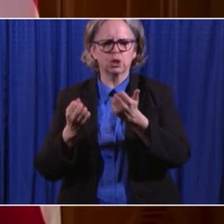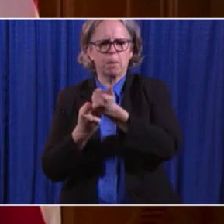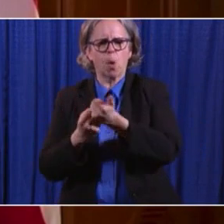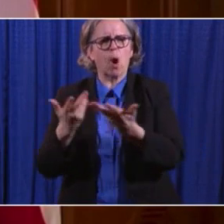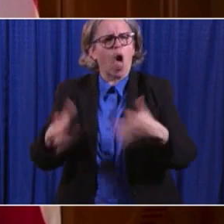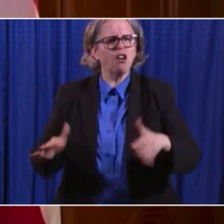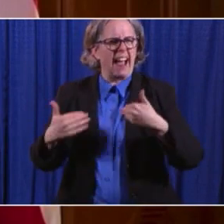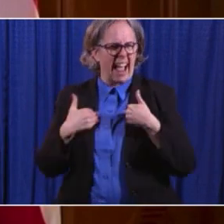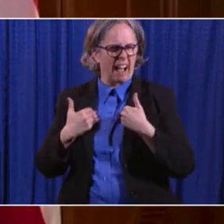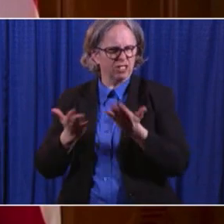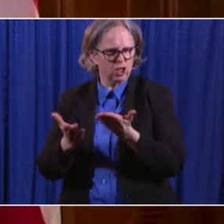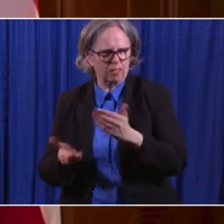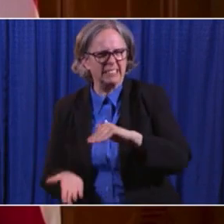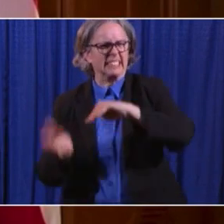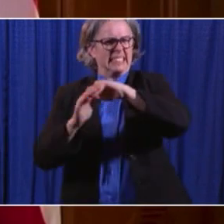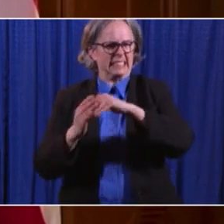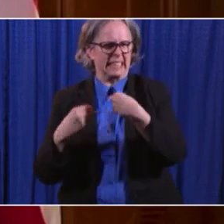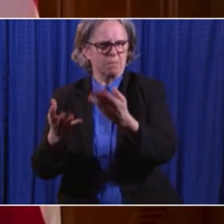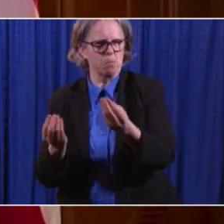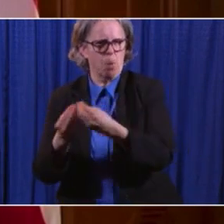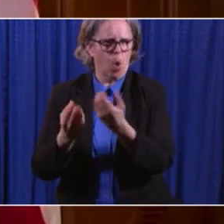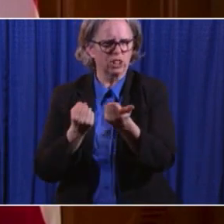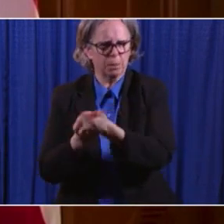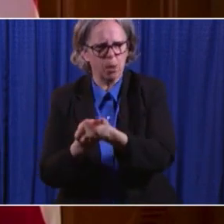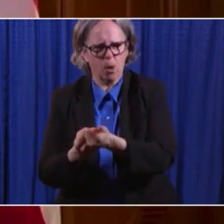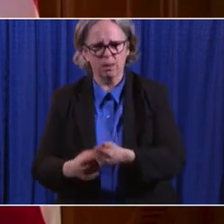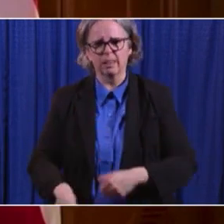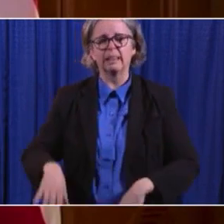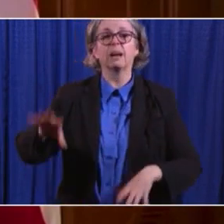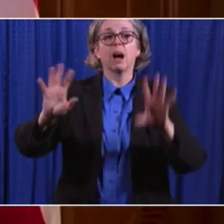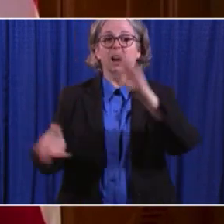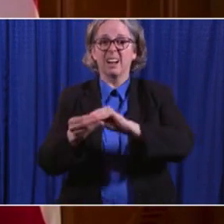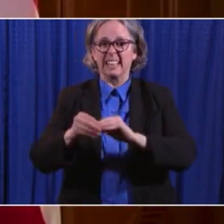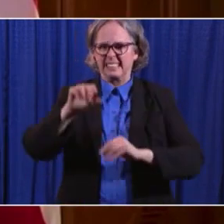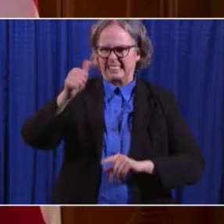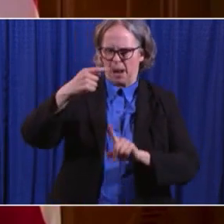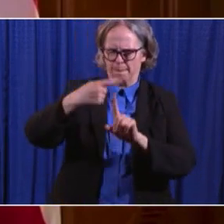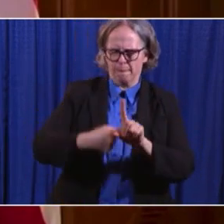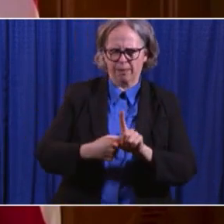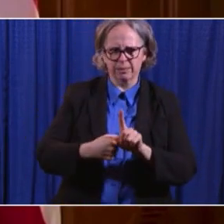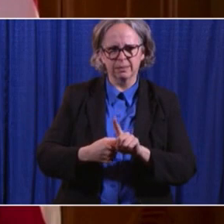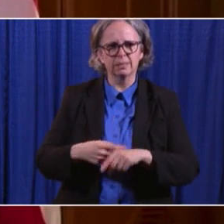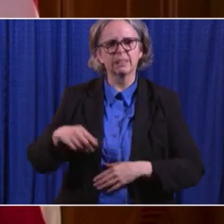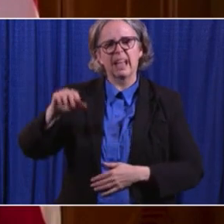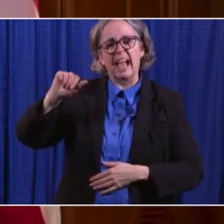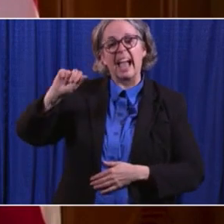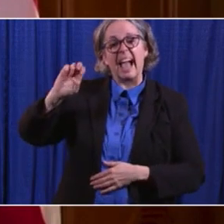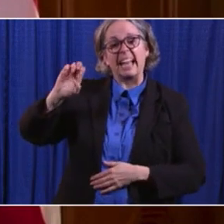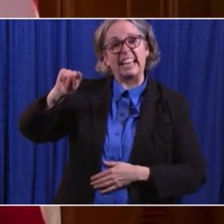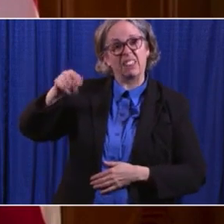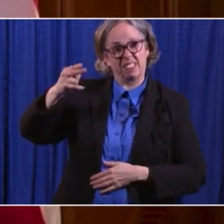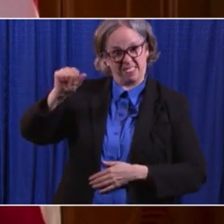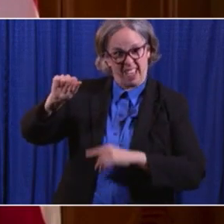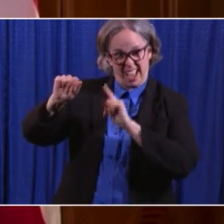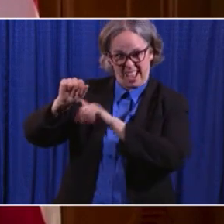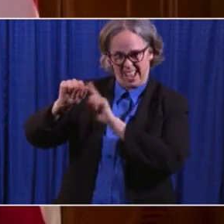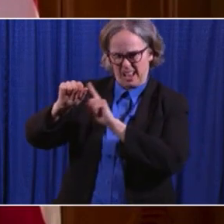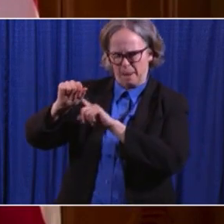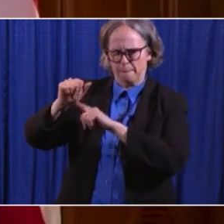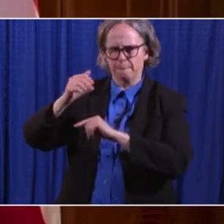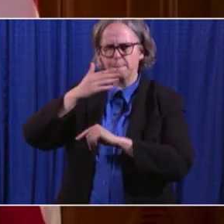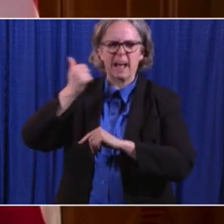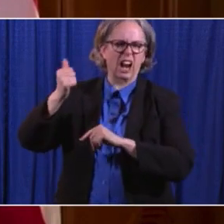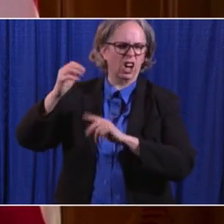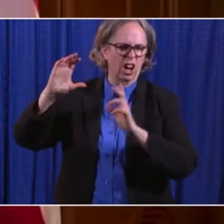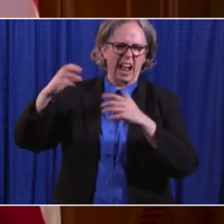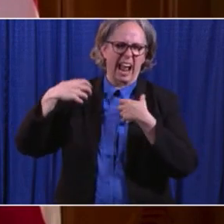Aetna Better Health of Ohio, who has been selected as the vendor, will work with the Department of